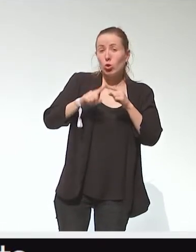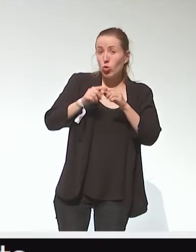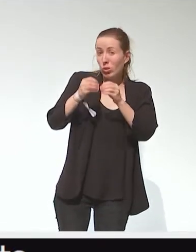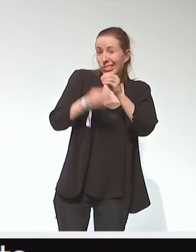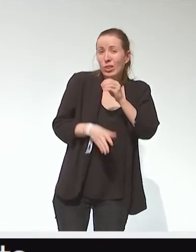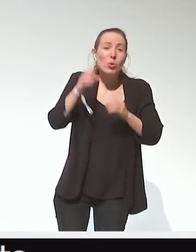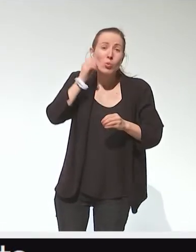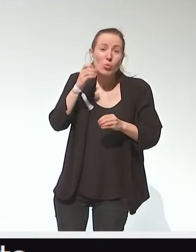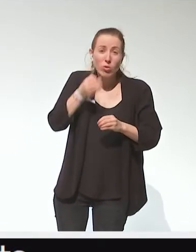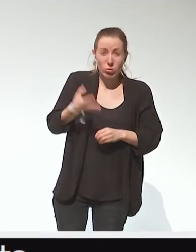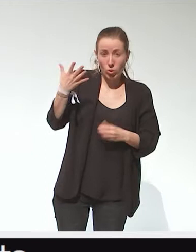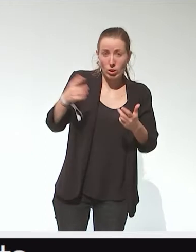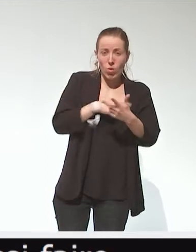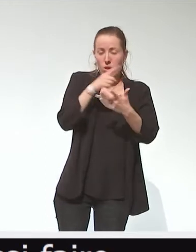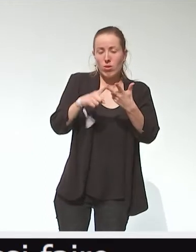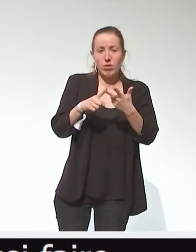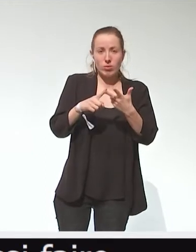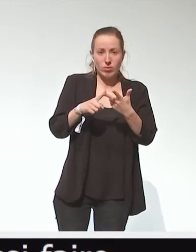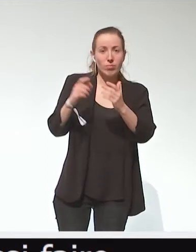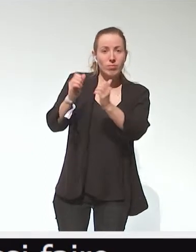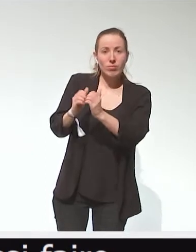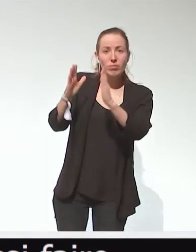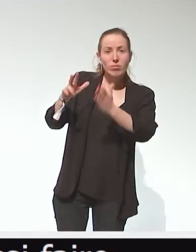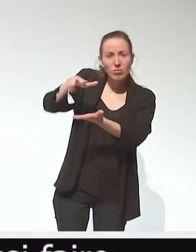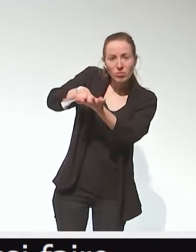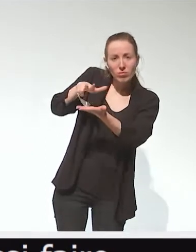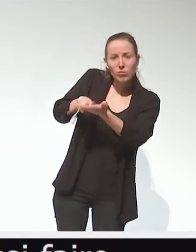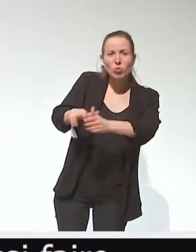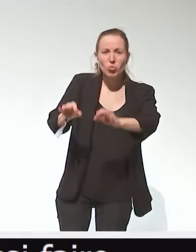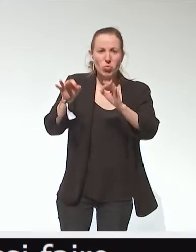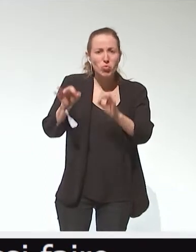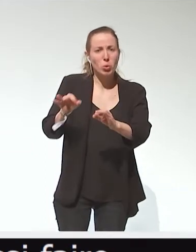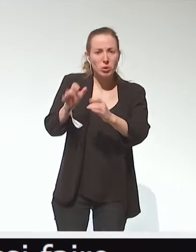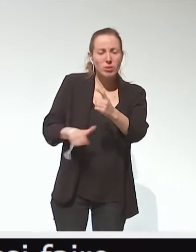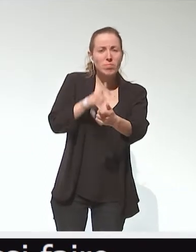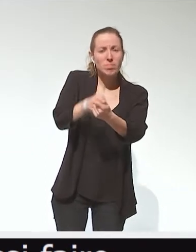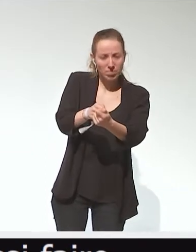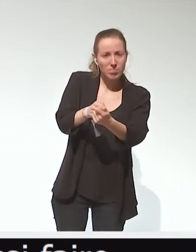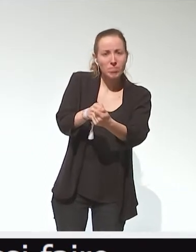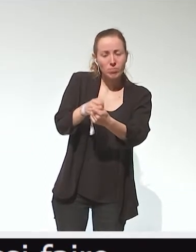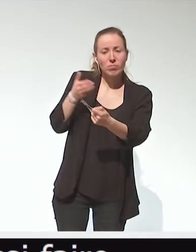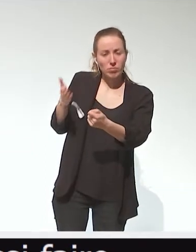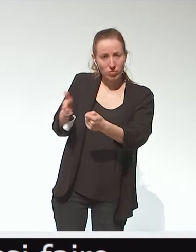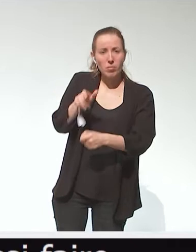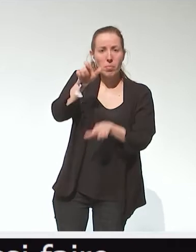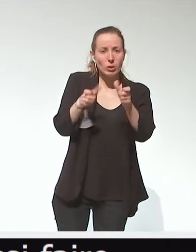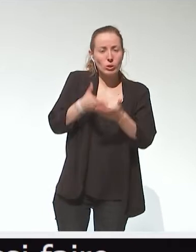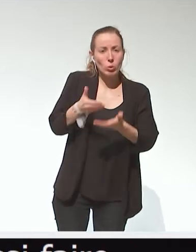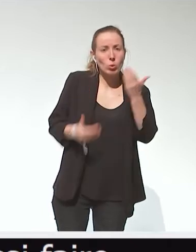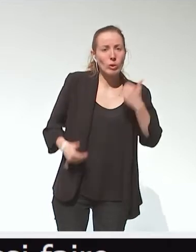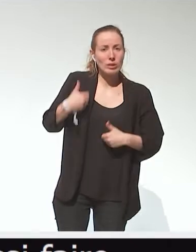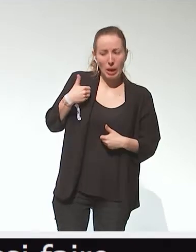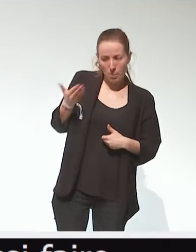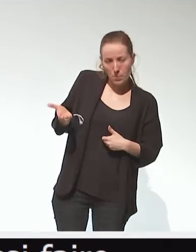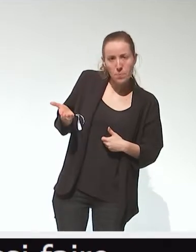reasonable accommodation is a change to a job or a work environment that can help people with disabilities apply for the jobs. So it's not just